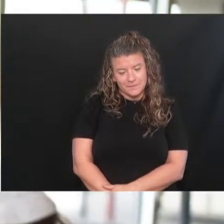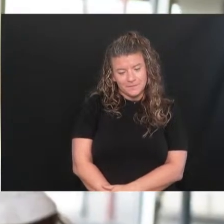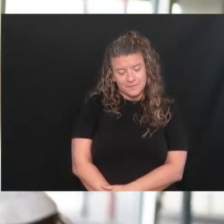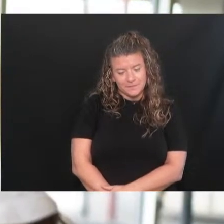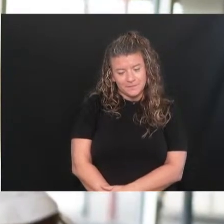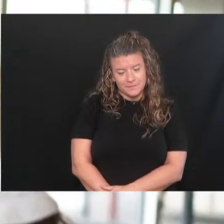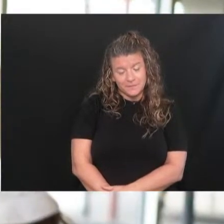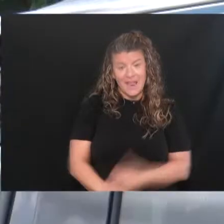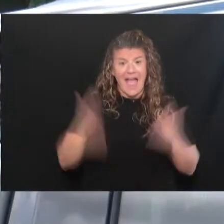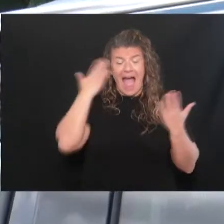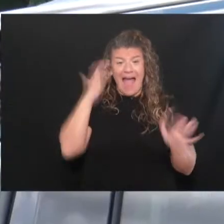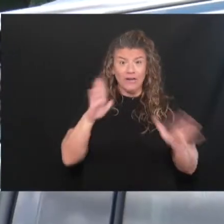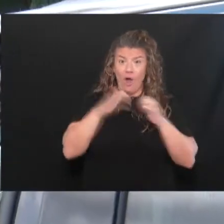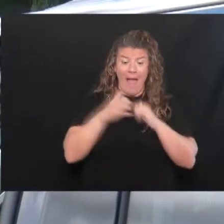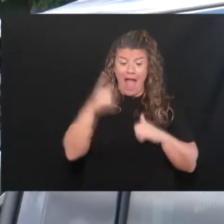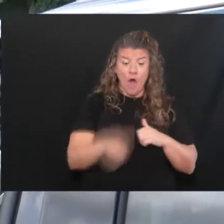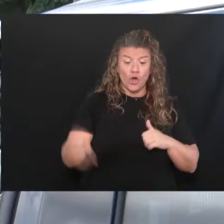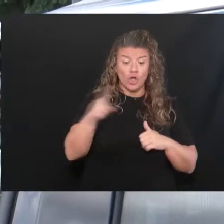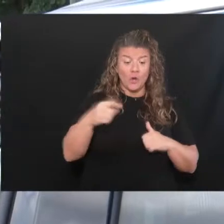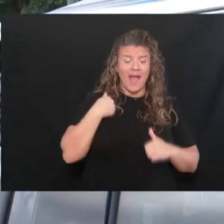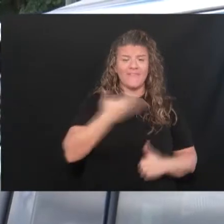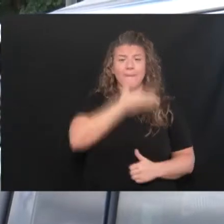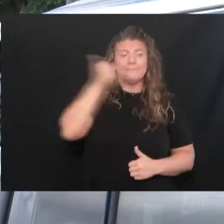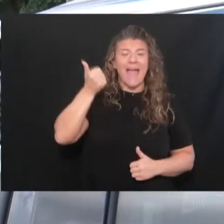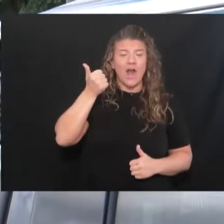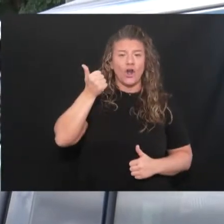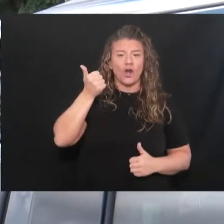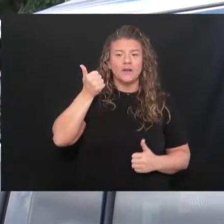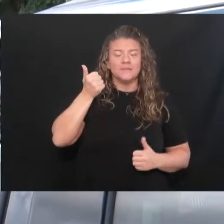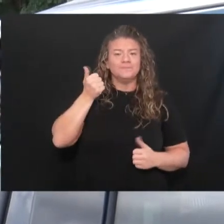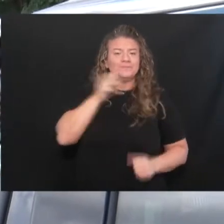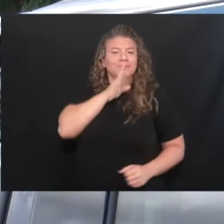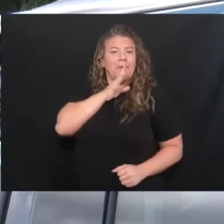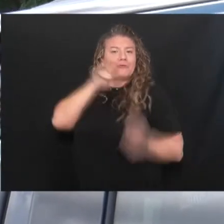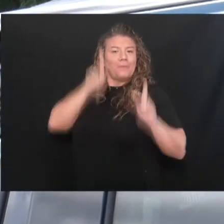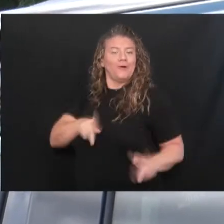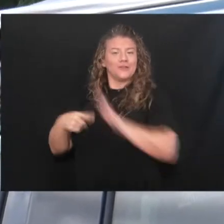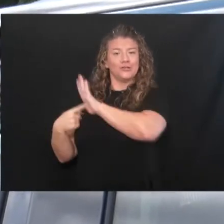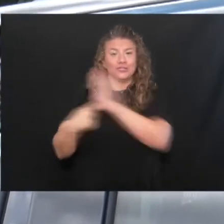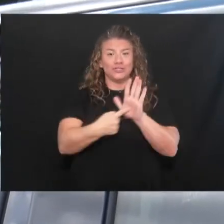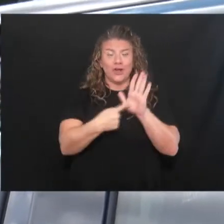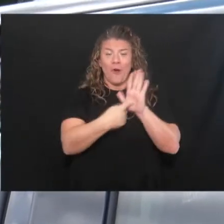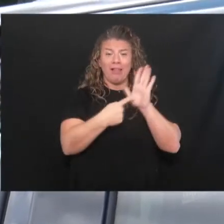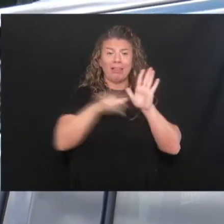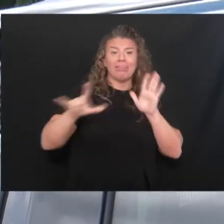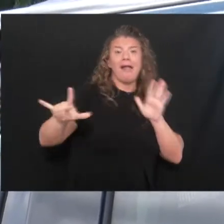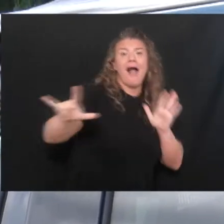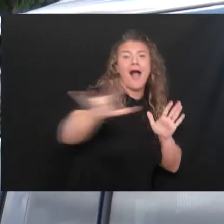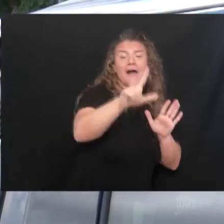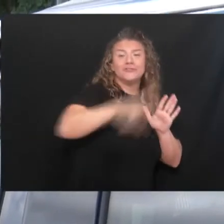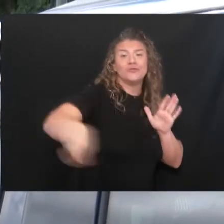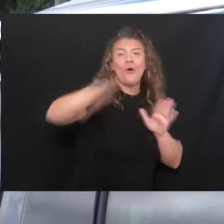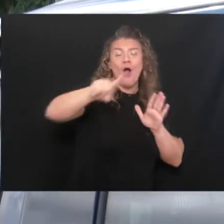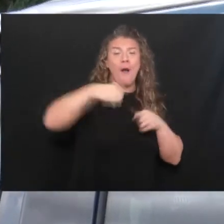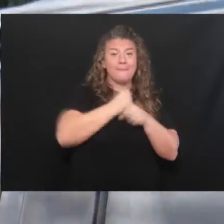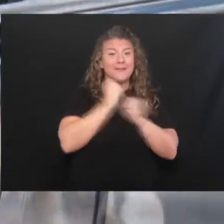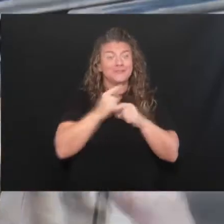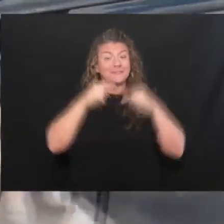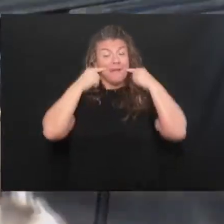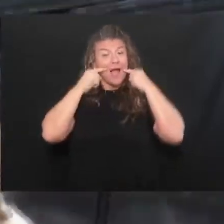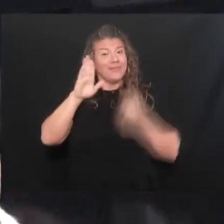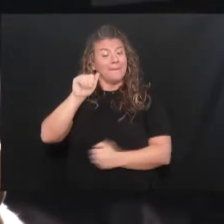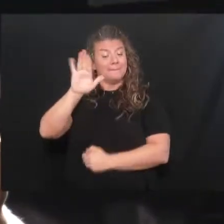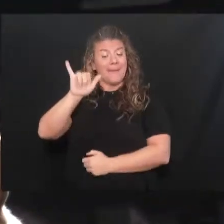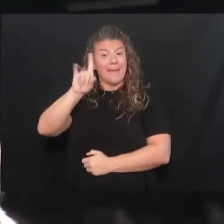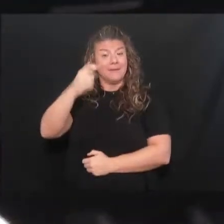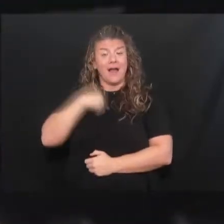I don't know how you could have a better official spokesperson that loves everybody and makes everybody smile than Baby Dog. And you know, and I